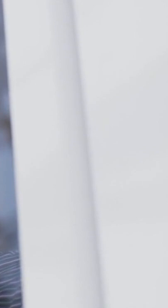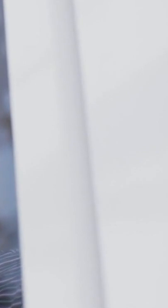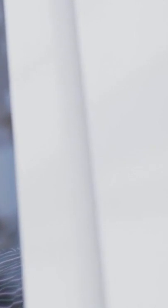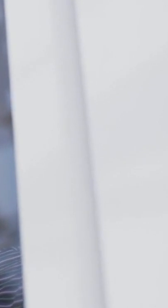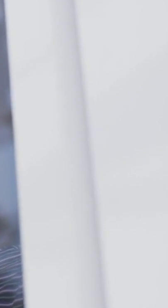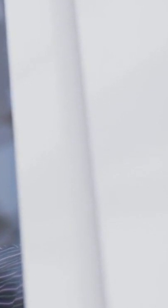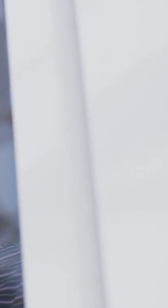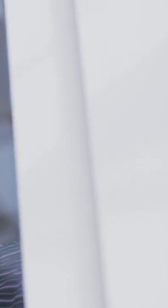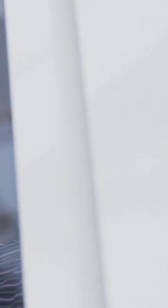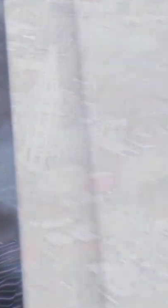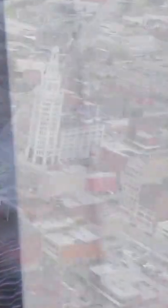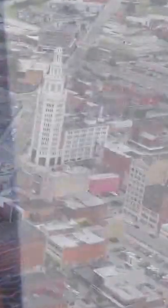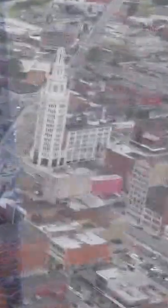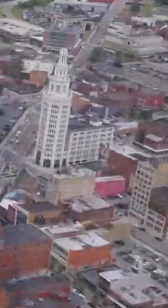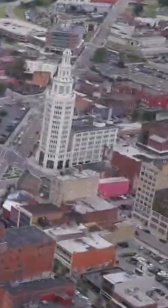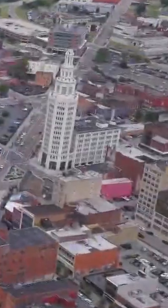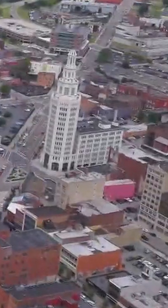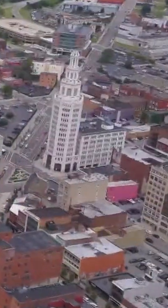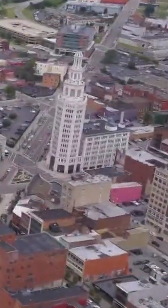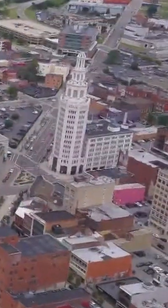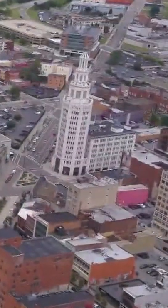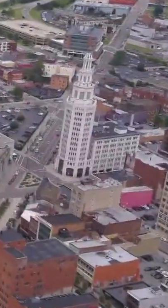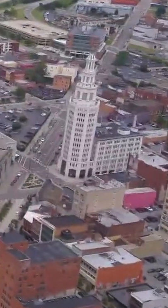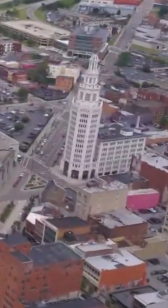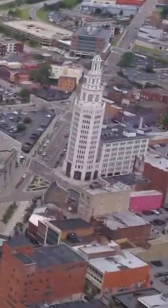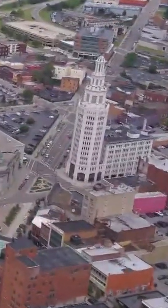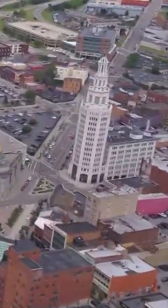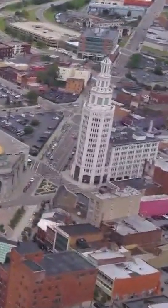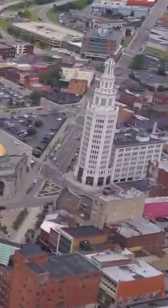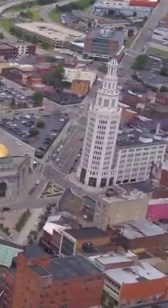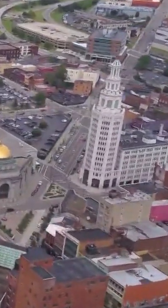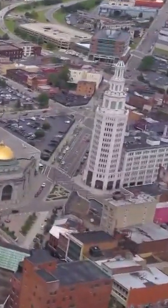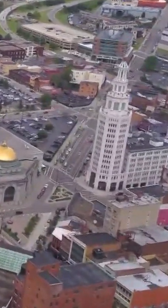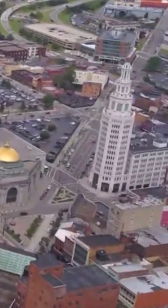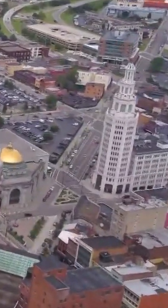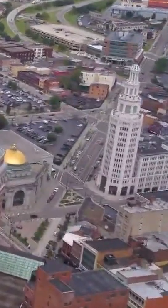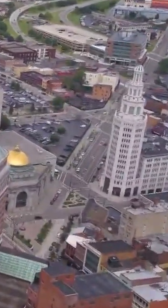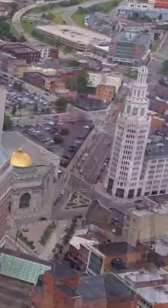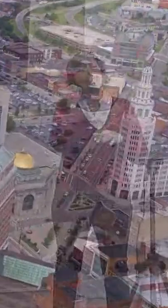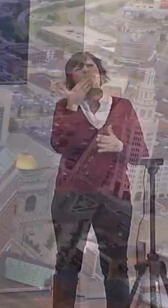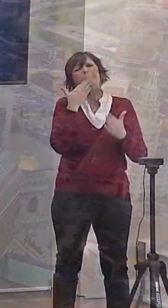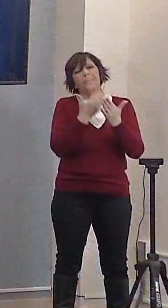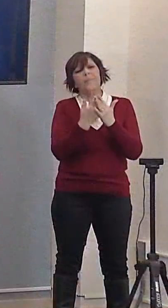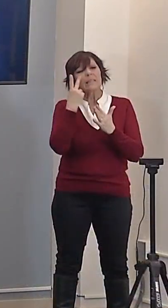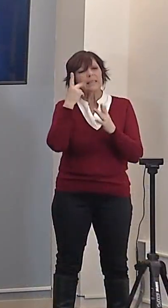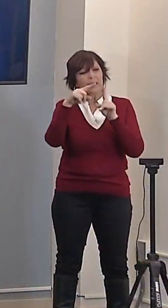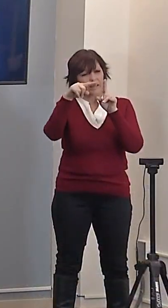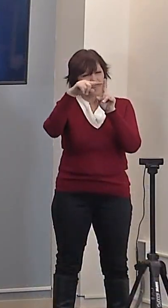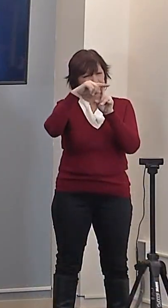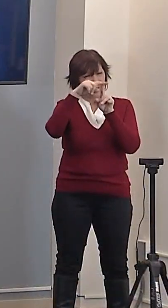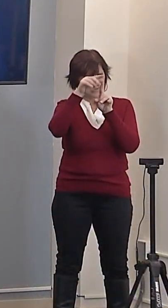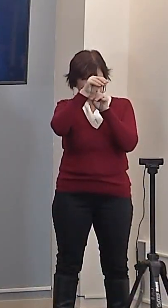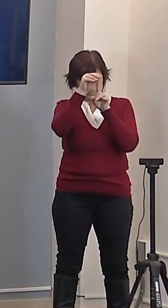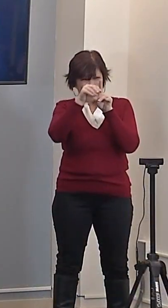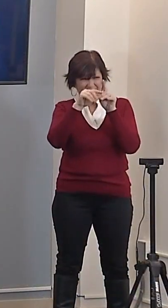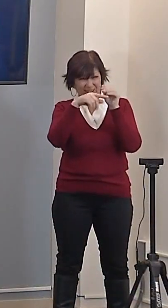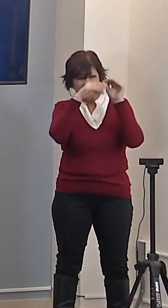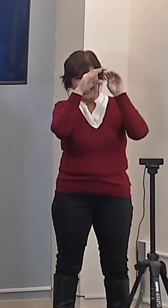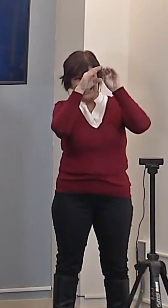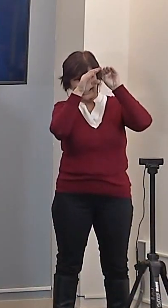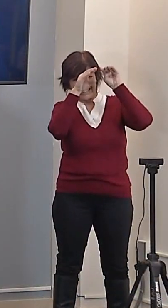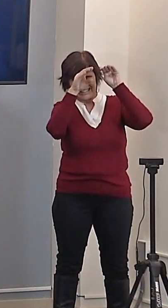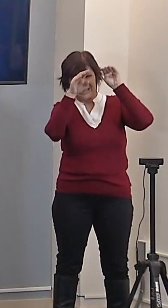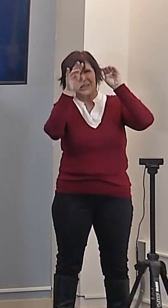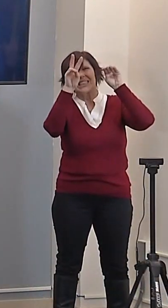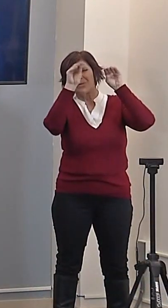days around 7%, which Poloncarz is hoping can help the county avoid the red zone. It seems to have leveled off around 7%,